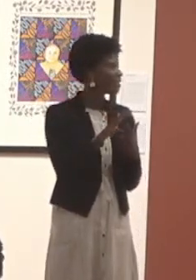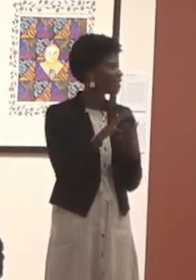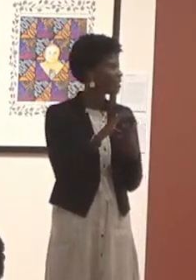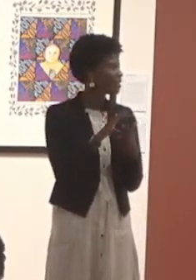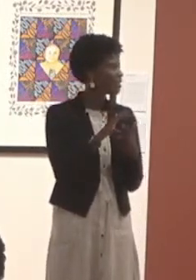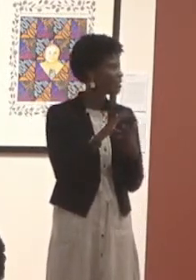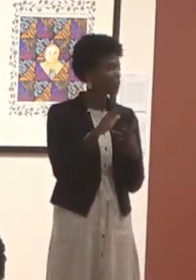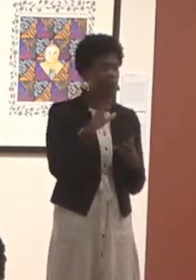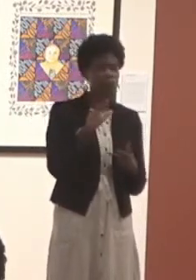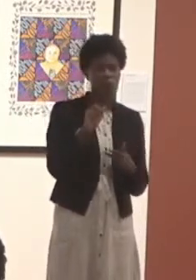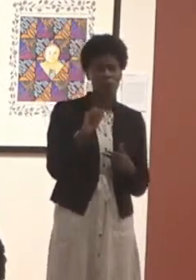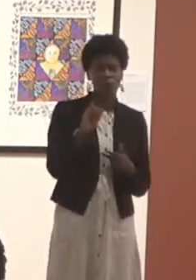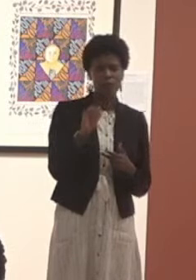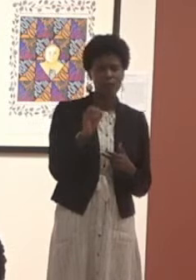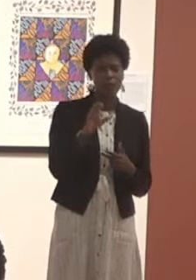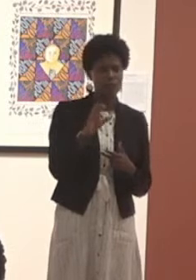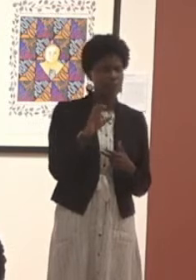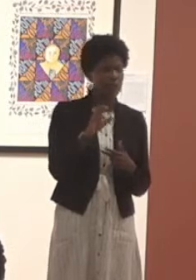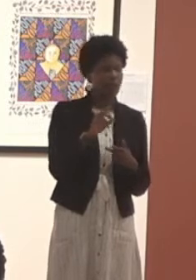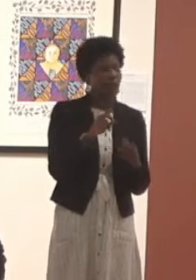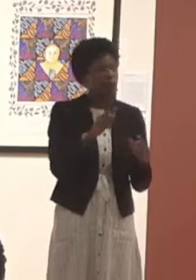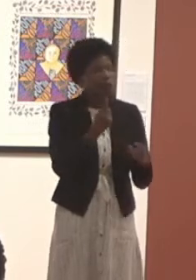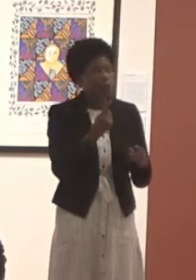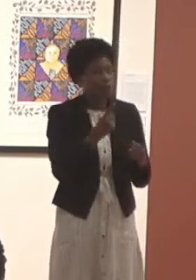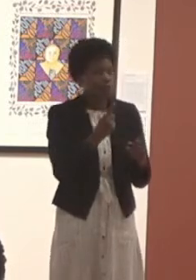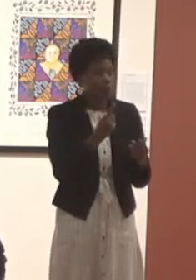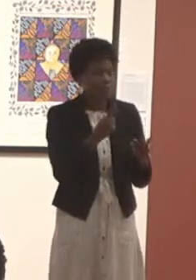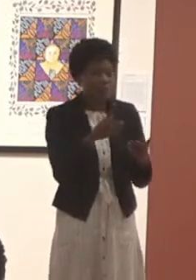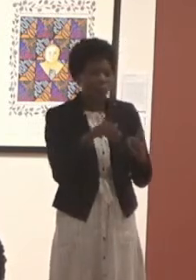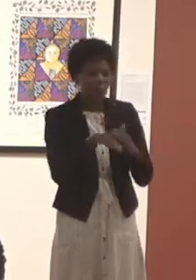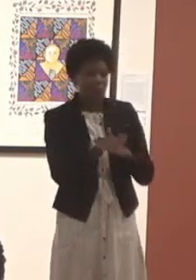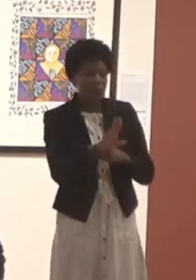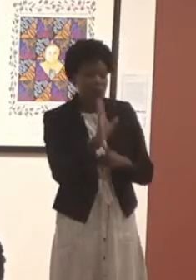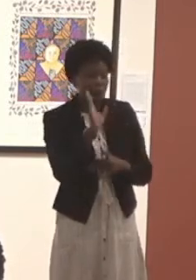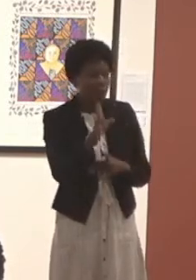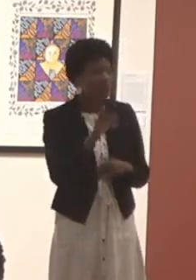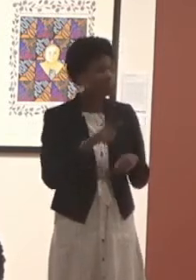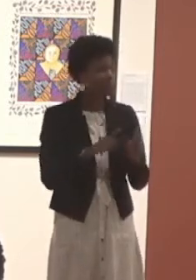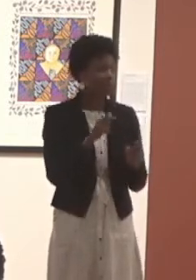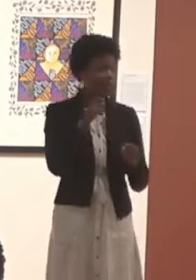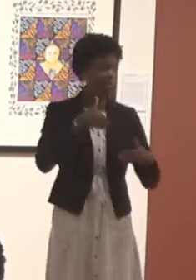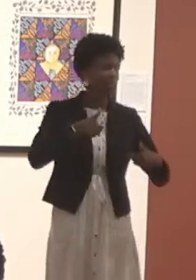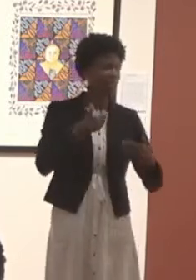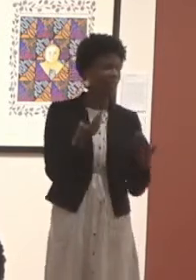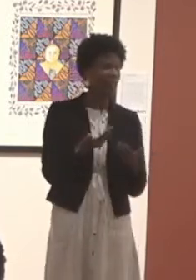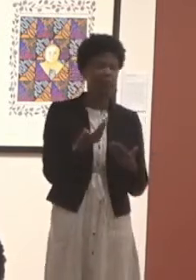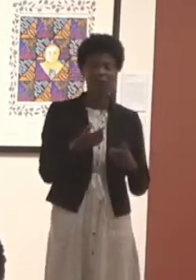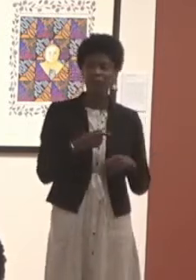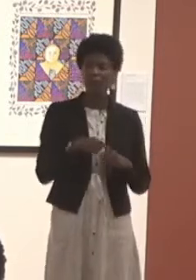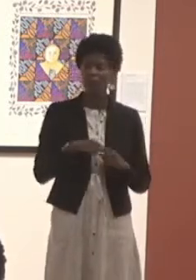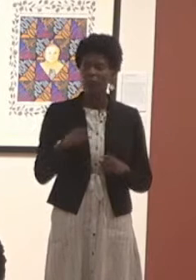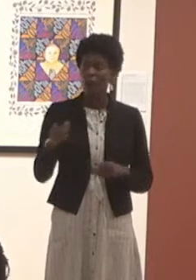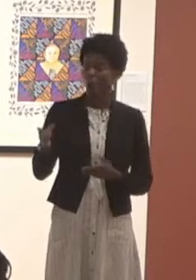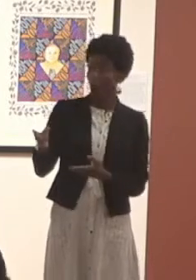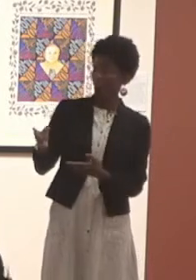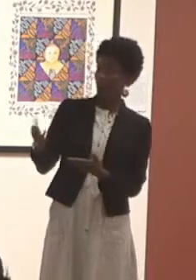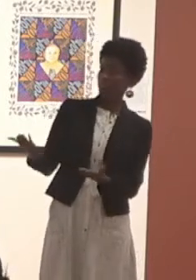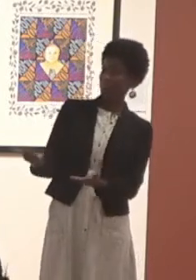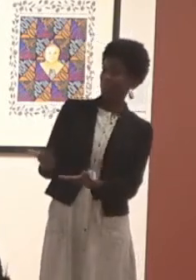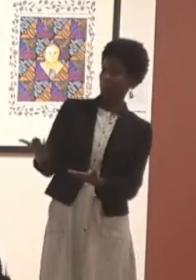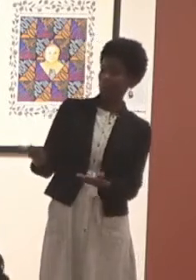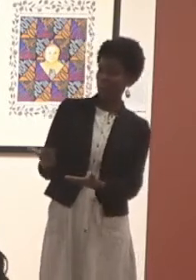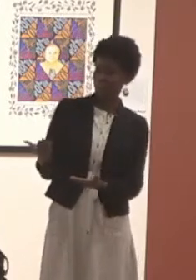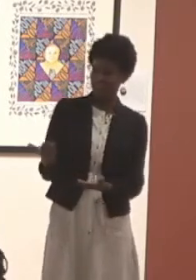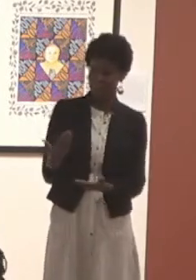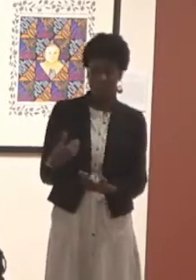And we're waiting for Mel Edwards to make a major entrance, but he's not here yet. And of course, a special, oh, Mel, all right.